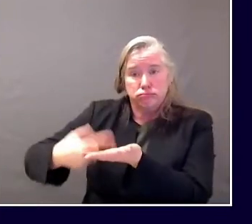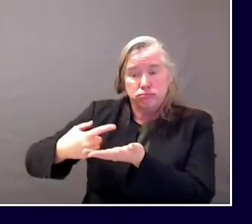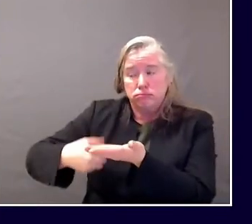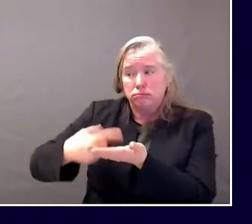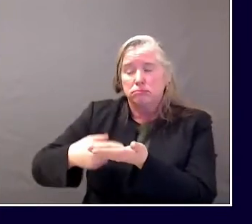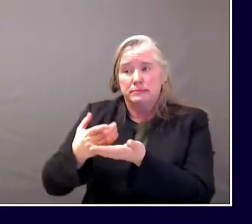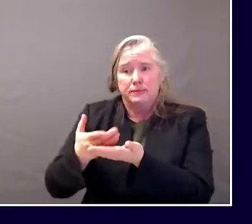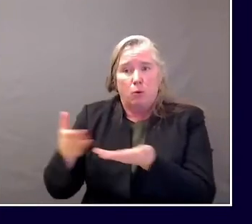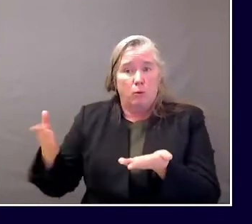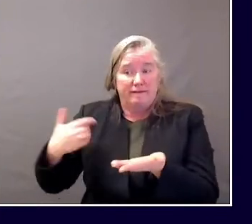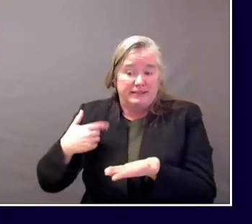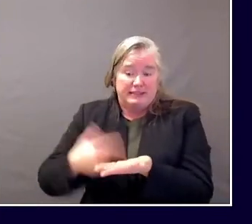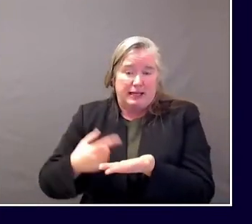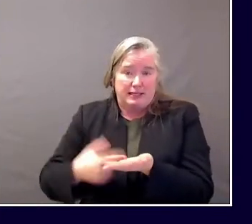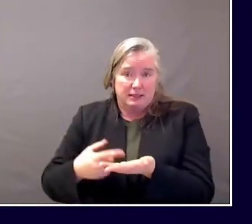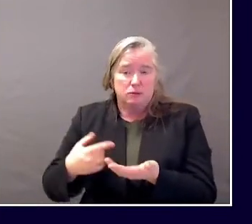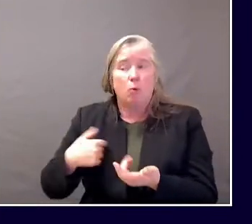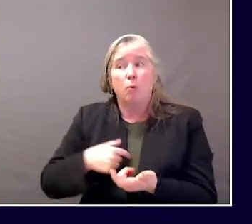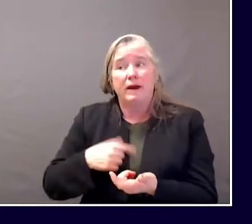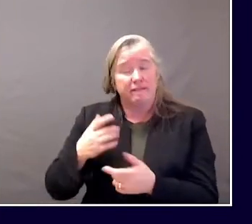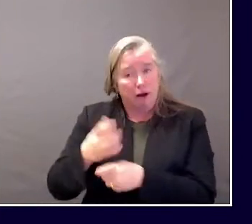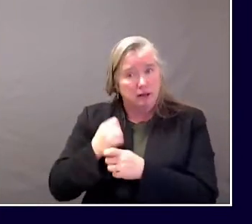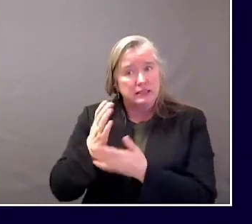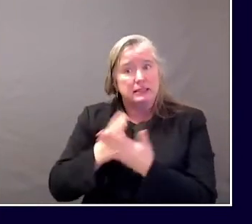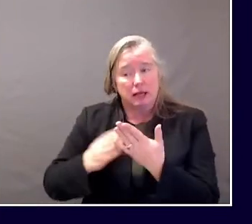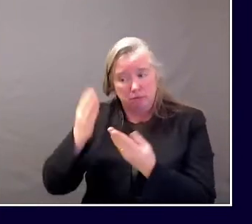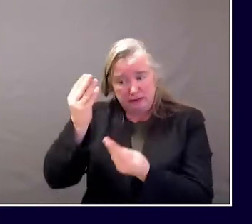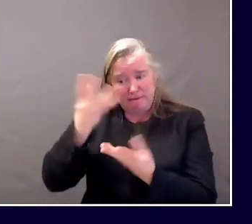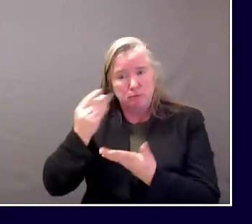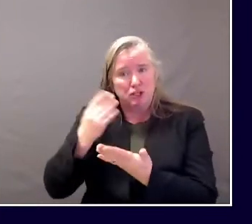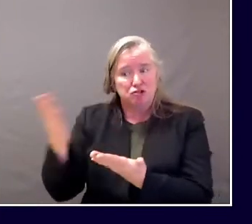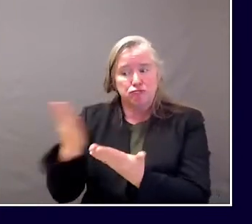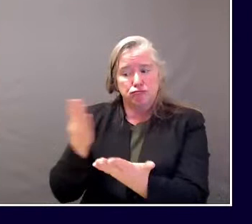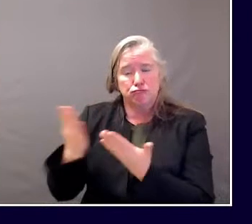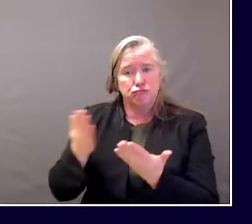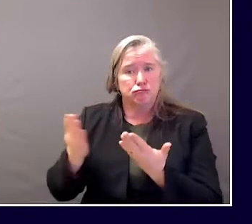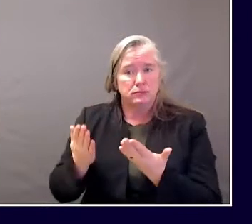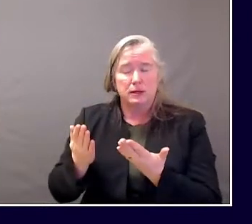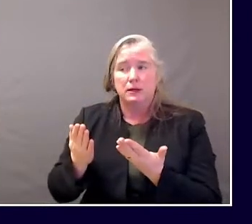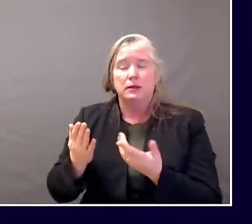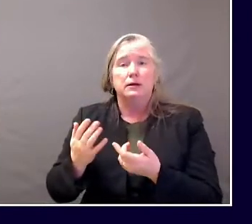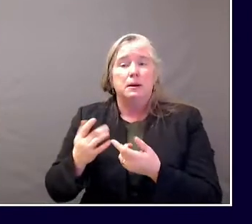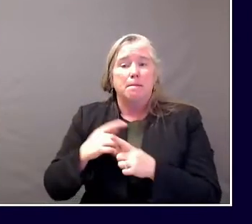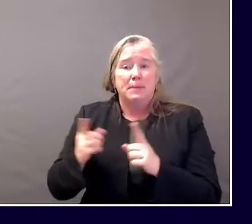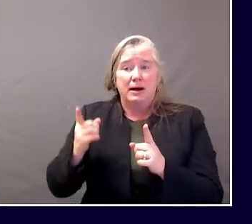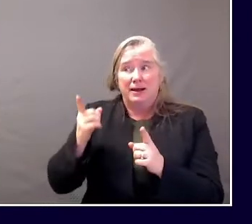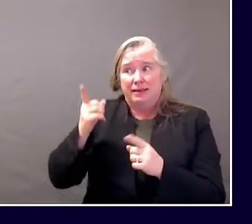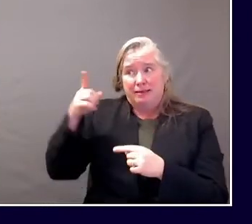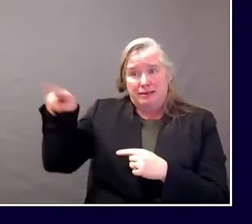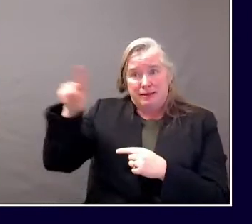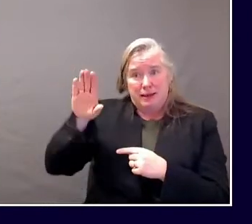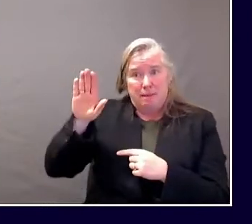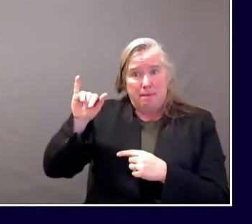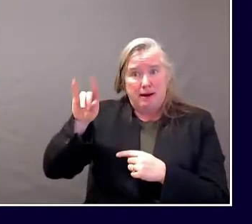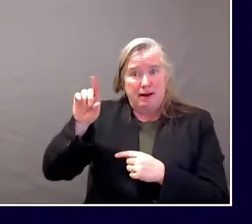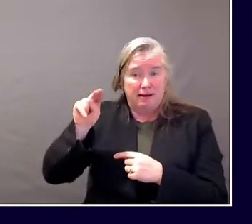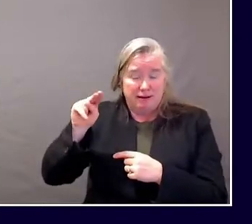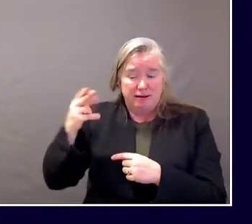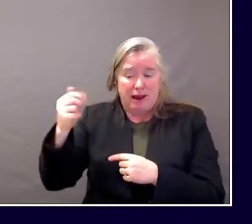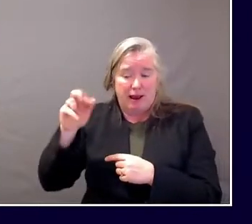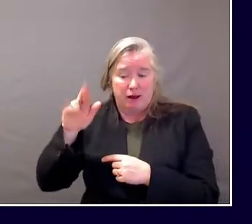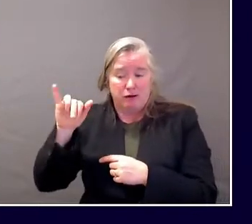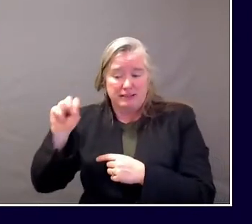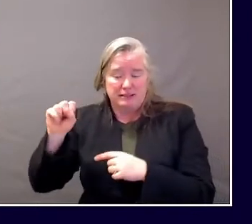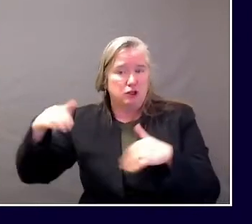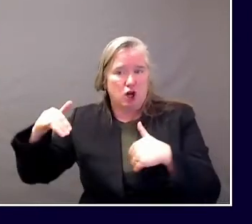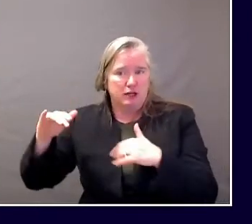briefing documents and had some phone calls. But given that they have not yet taken office, and I think right